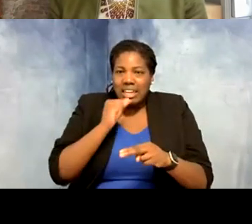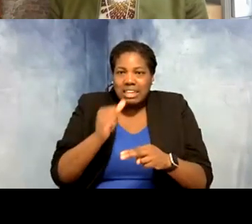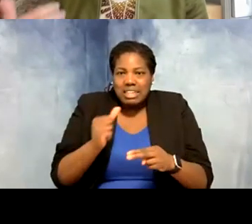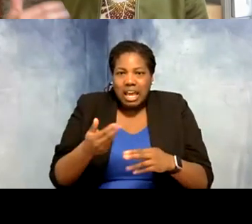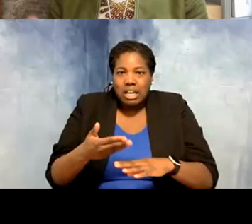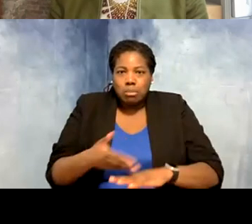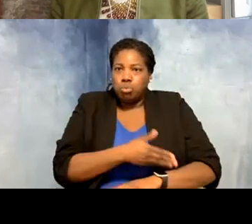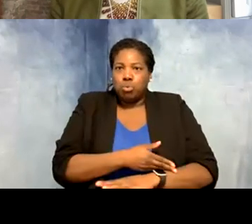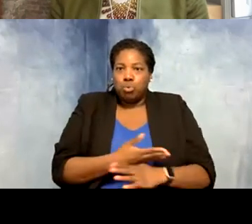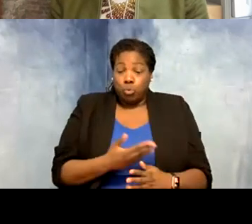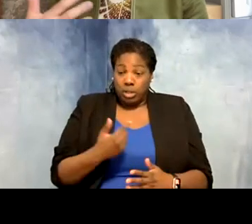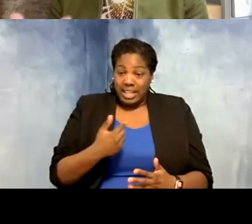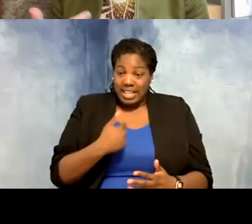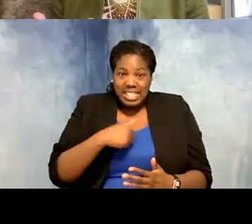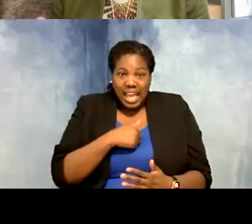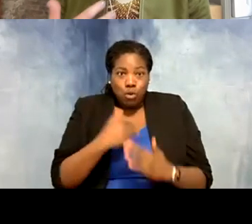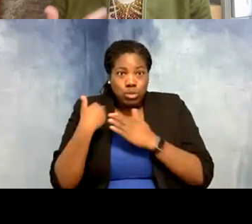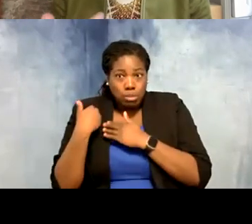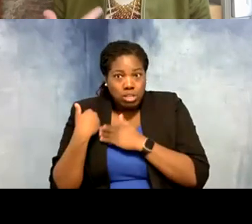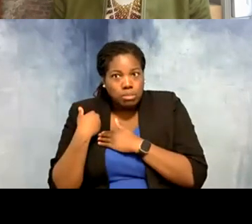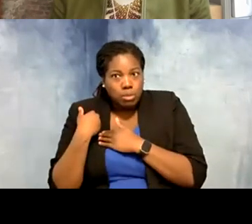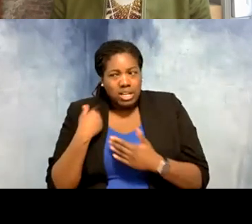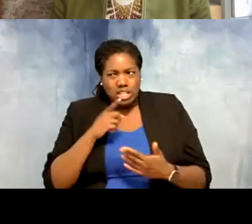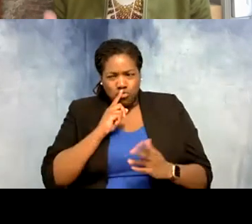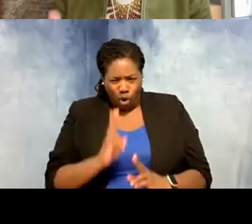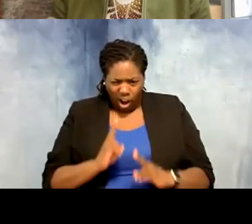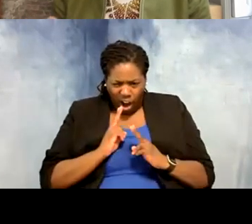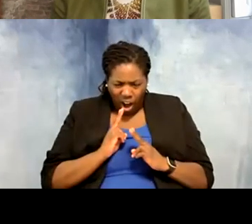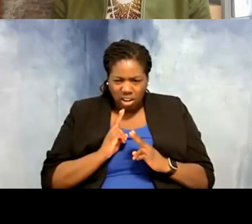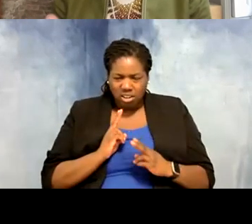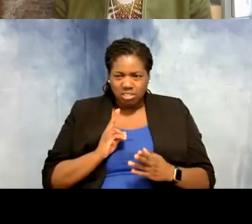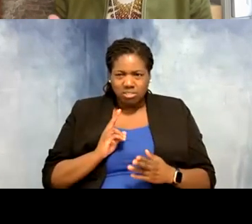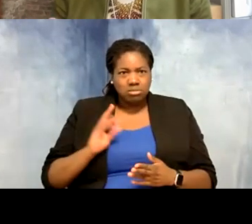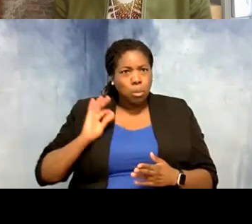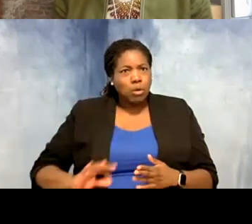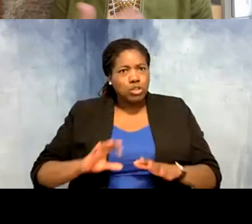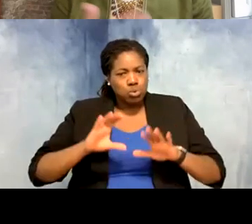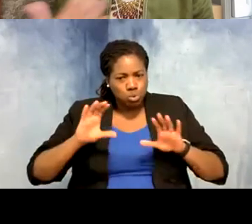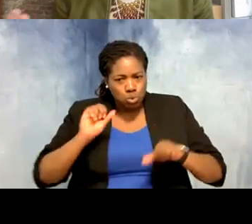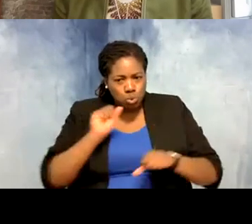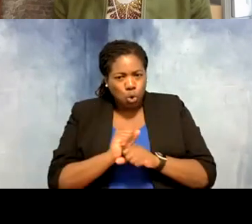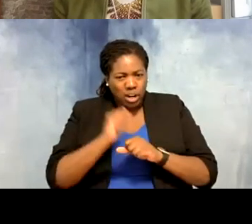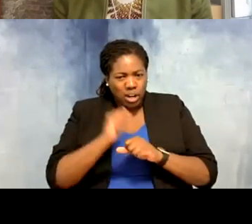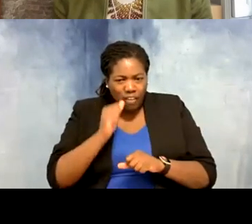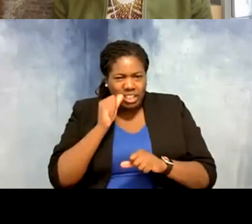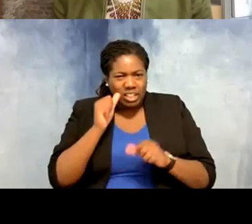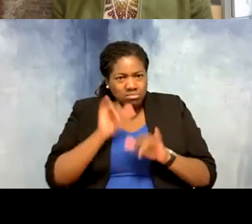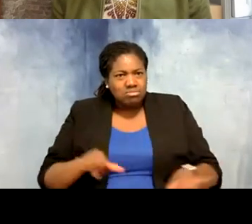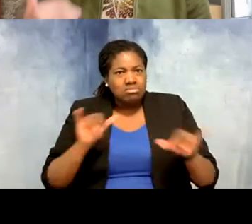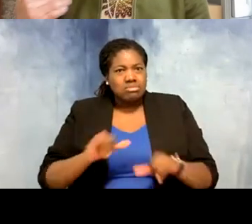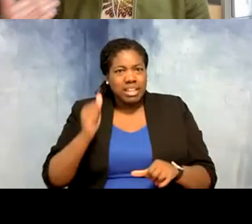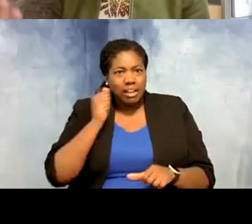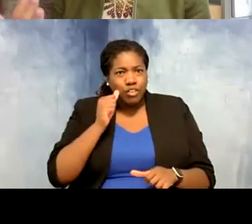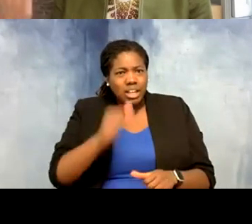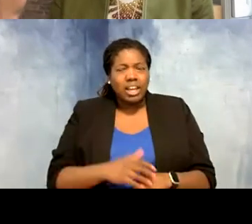it's incumbent upon us. And I take that as a real honor and a privilege to come to work every day to do this work and to do this work with all of you.